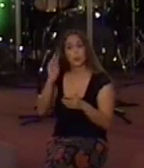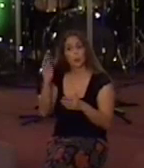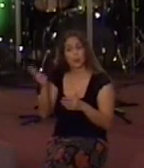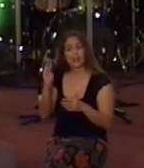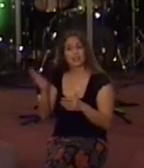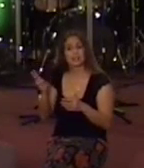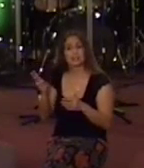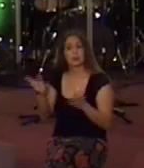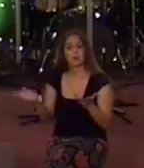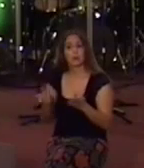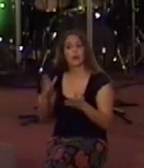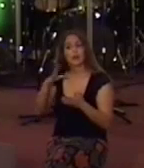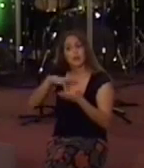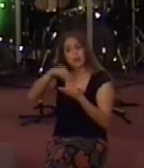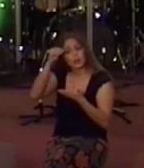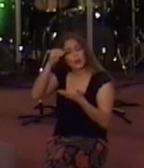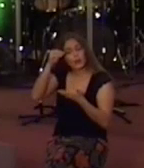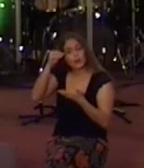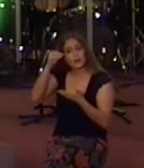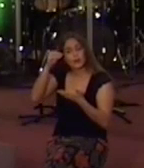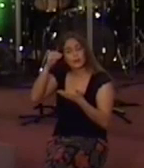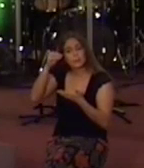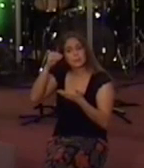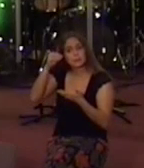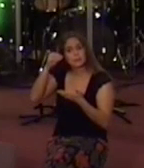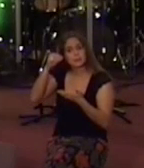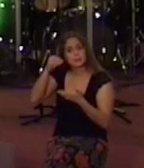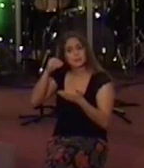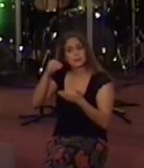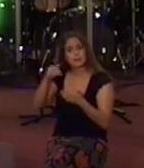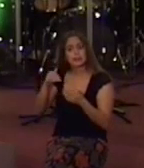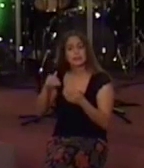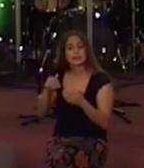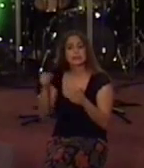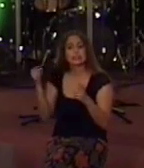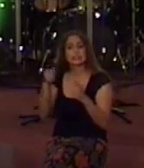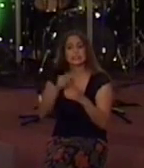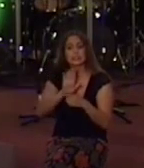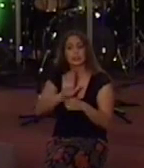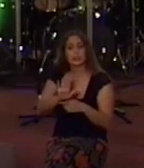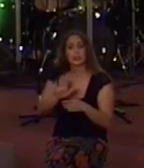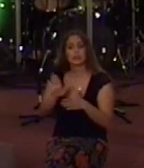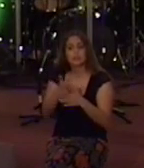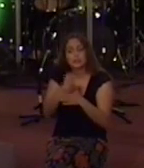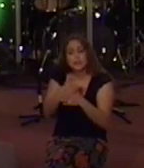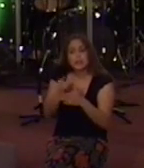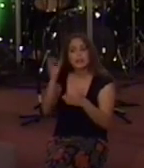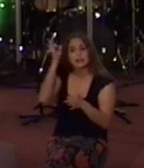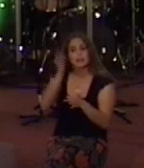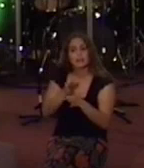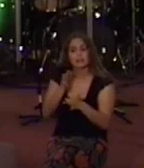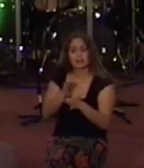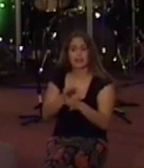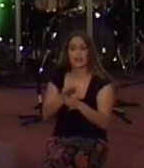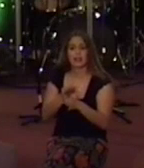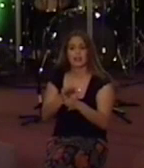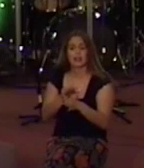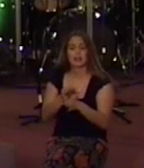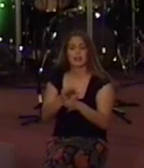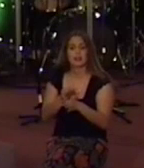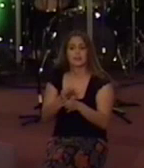until you are a witness of what you have learned, until you have spread the faith along, until you have reproduced,